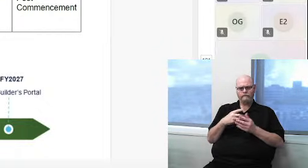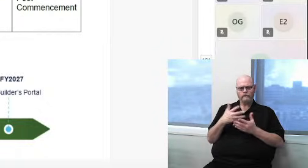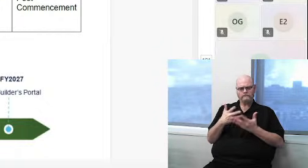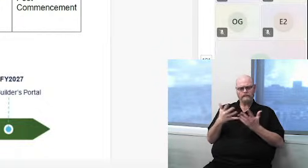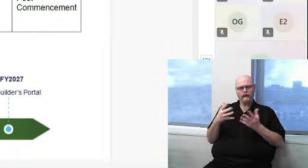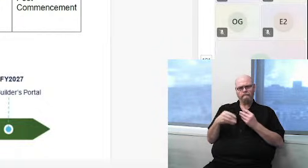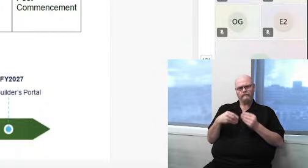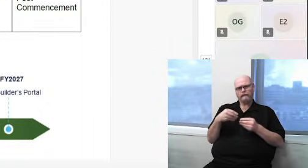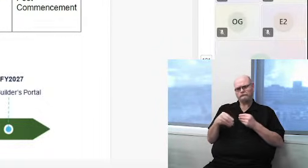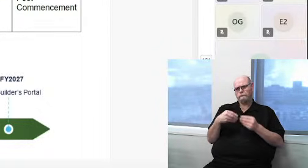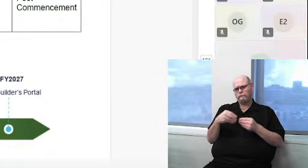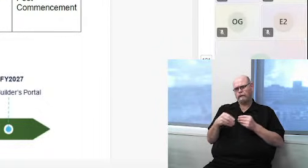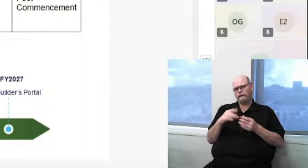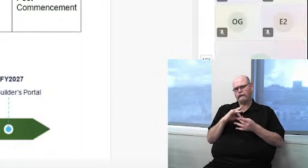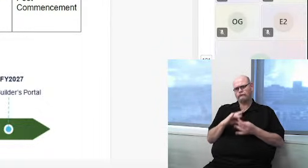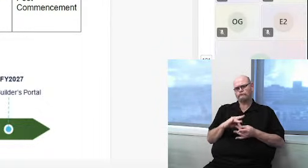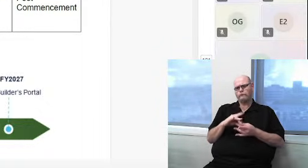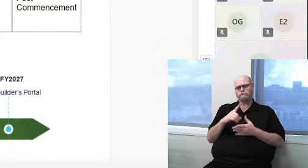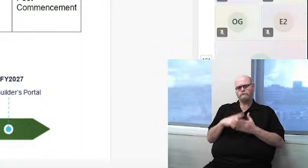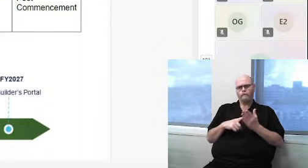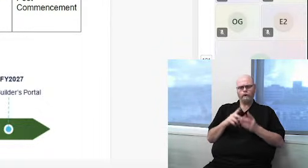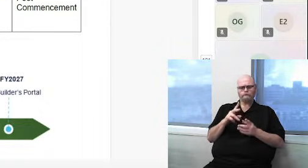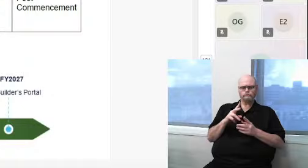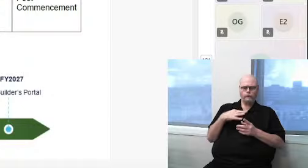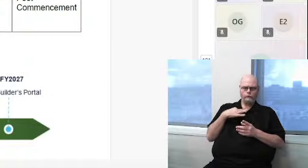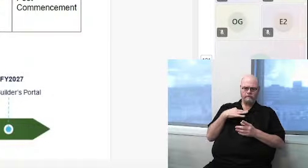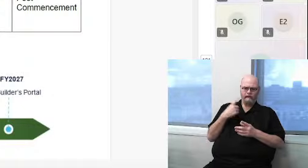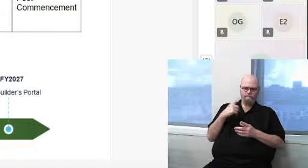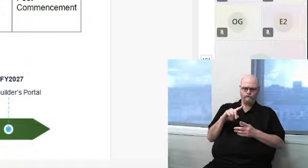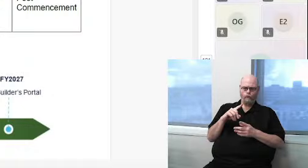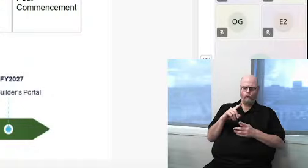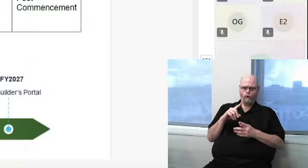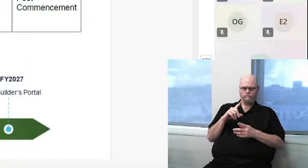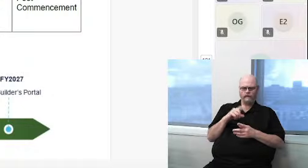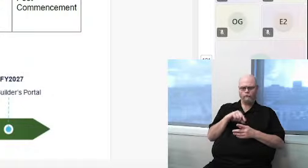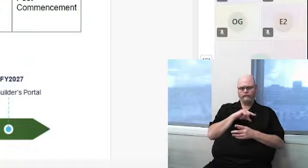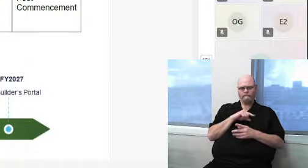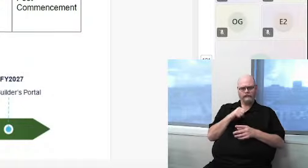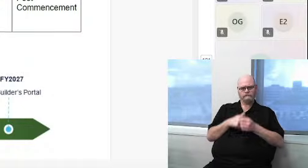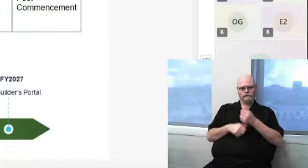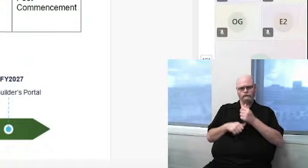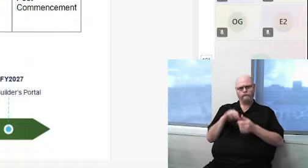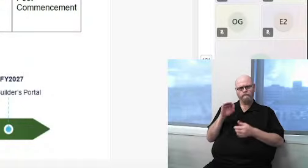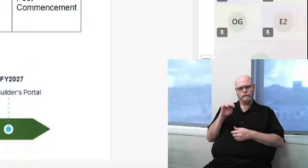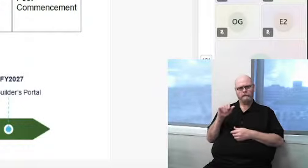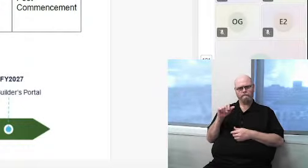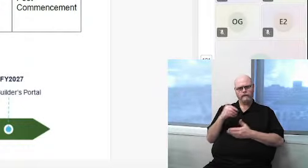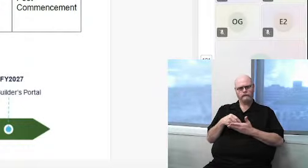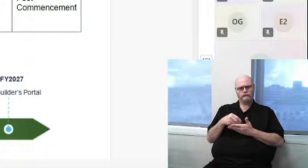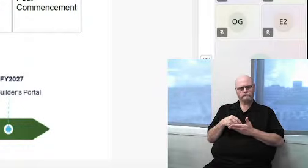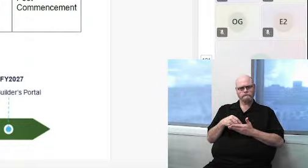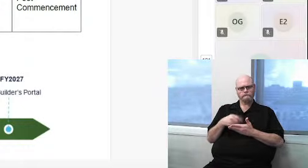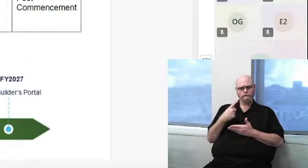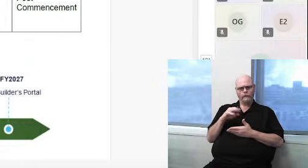effect that there was quite a bit of flexibility in terms of what you apply for in FEMA funding under that block grant.